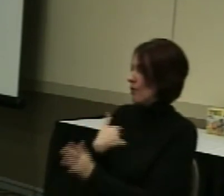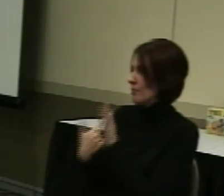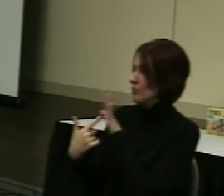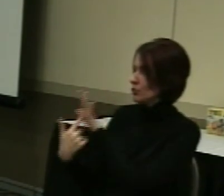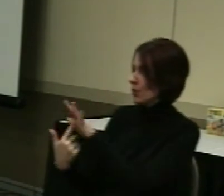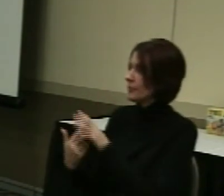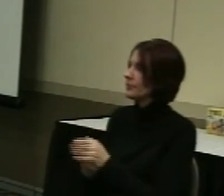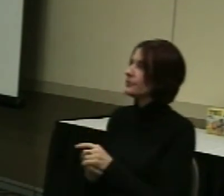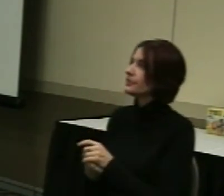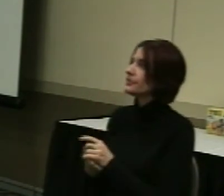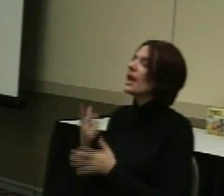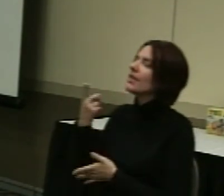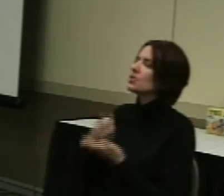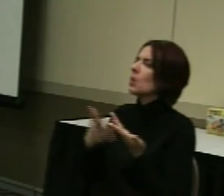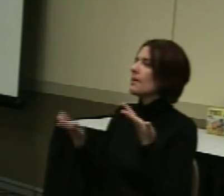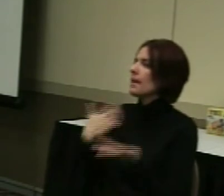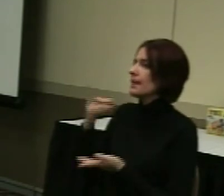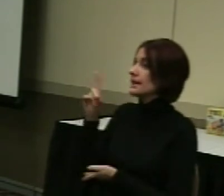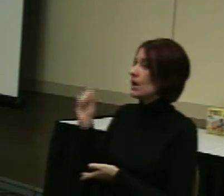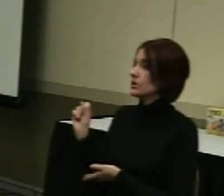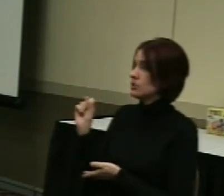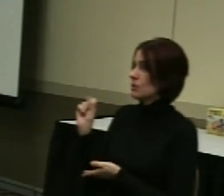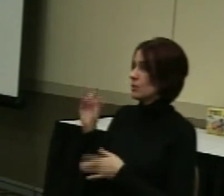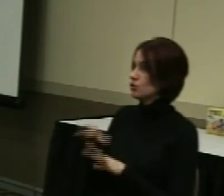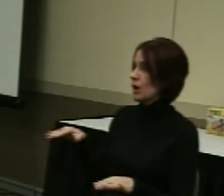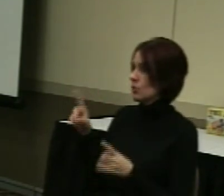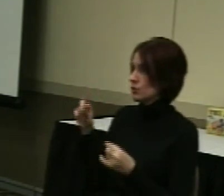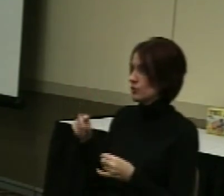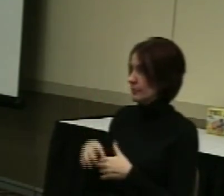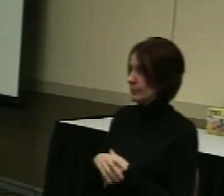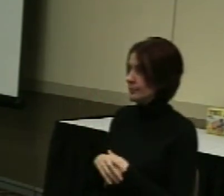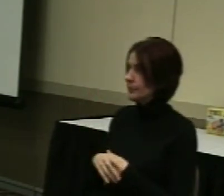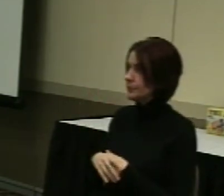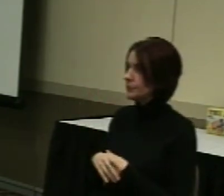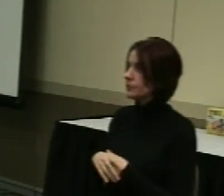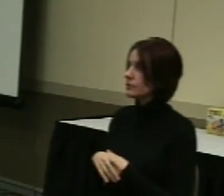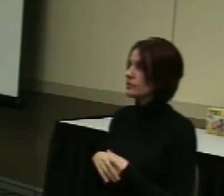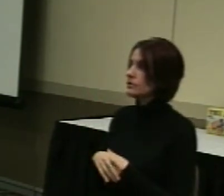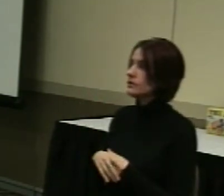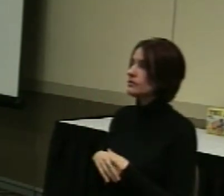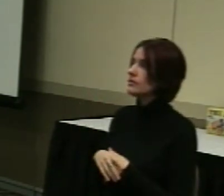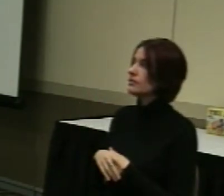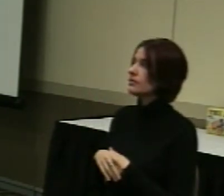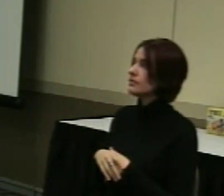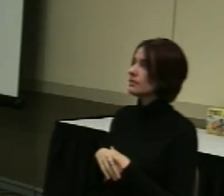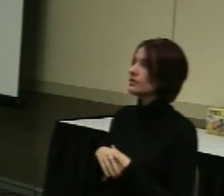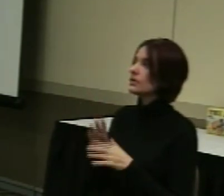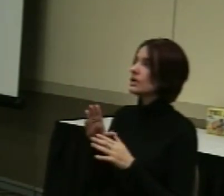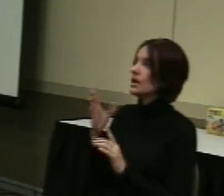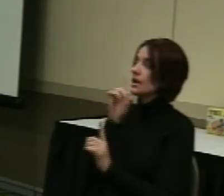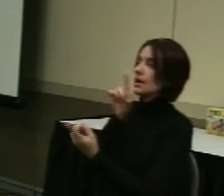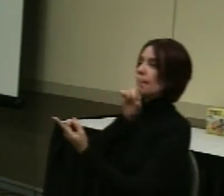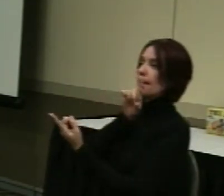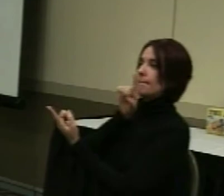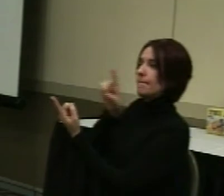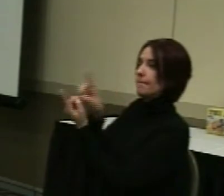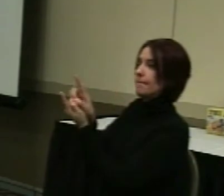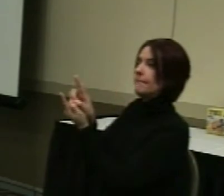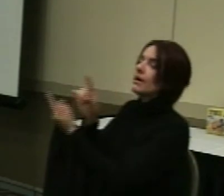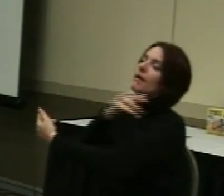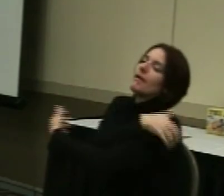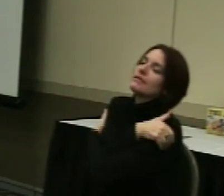what a child with Down syndrome might do, all right? A child with Down syndrome might come up to you and give you a